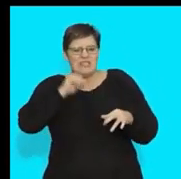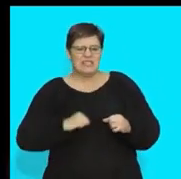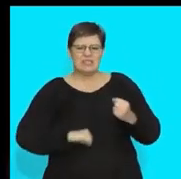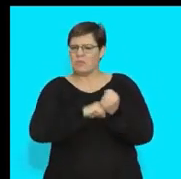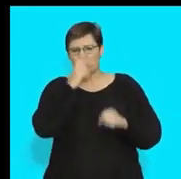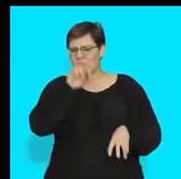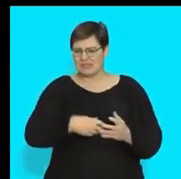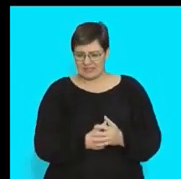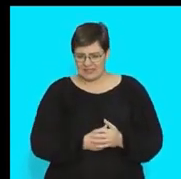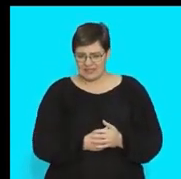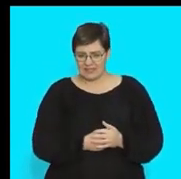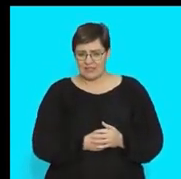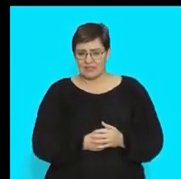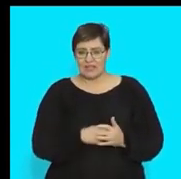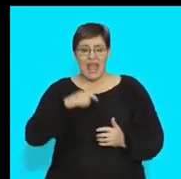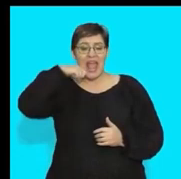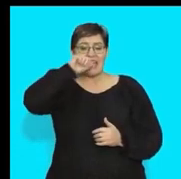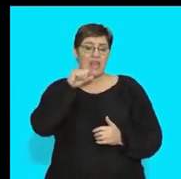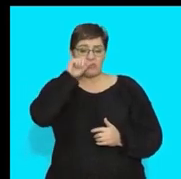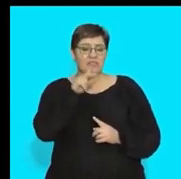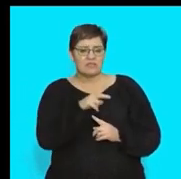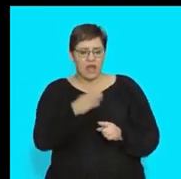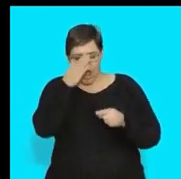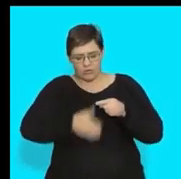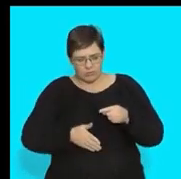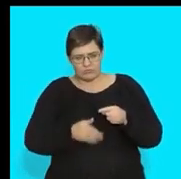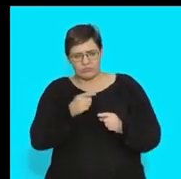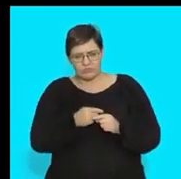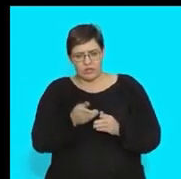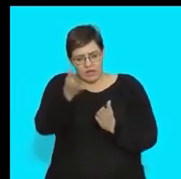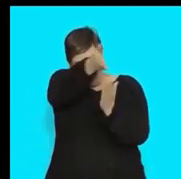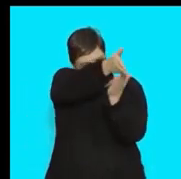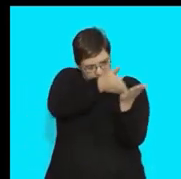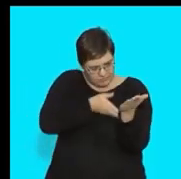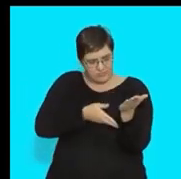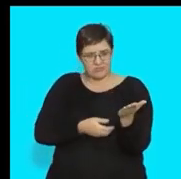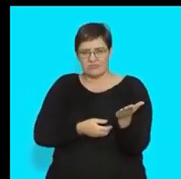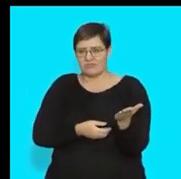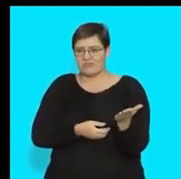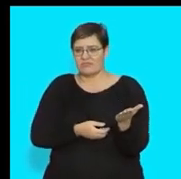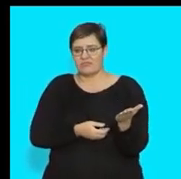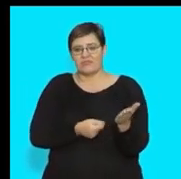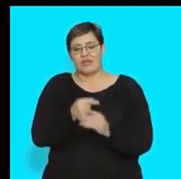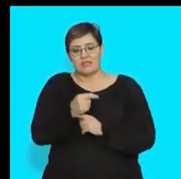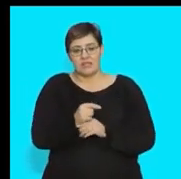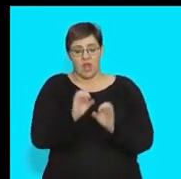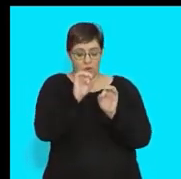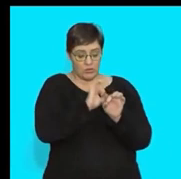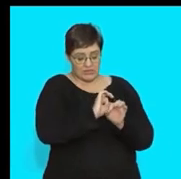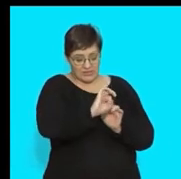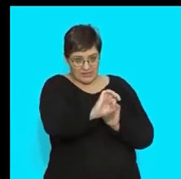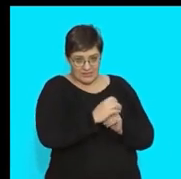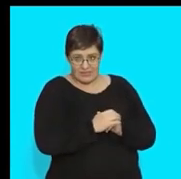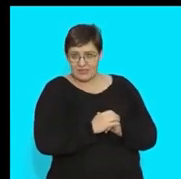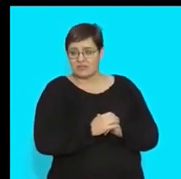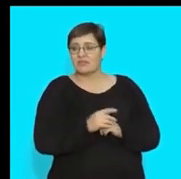doesn't need support. Next time you eat a carrot, chop a carrot sideways, guys. Look, there we go. The round circle